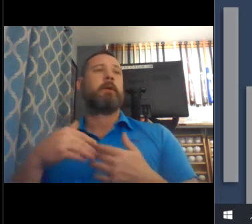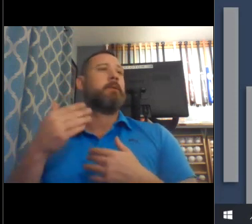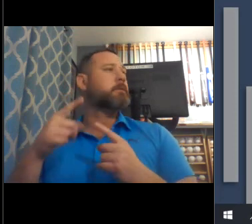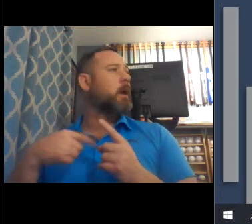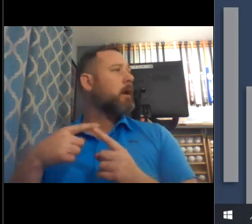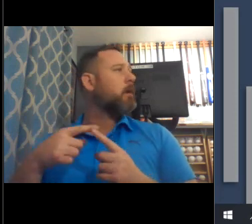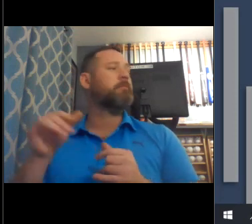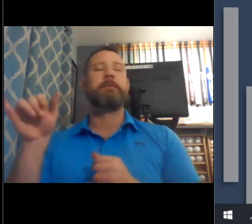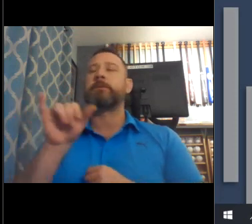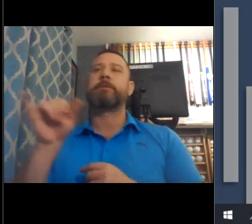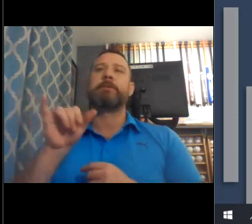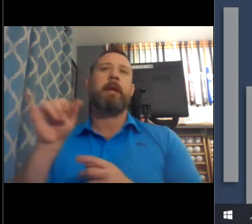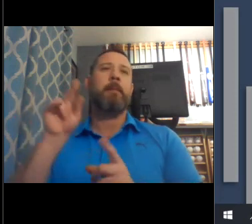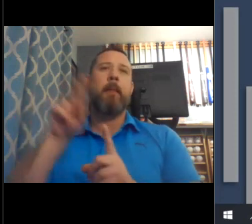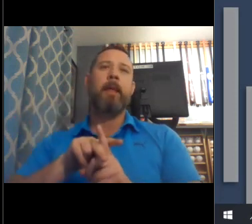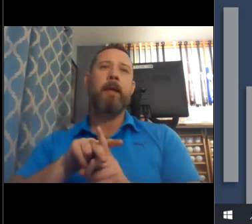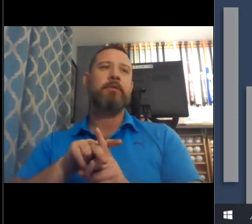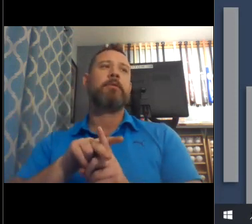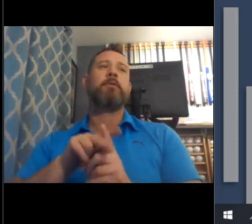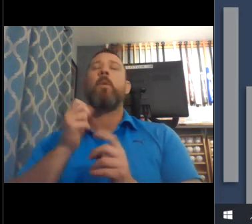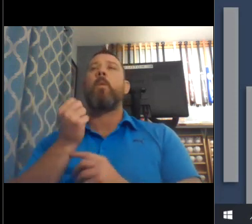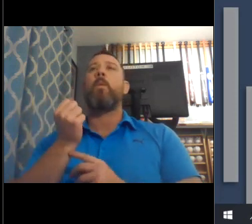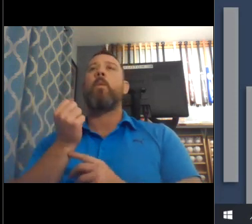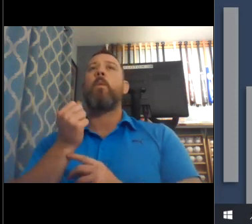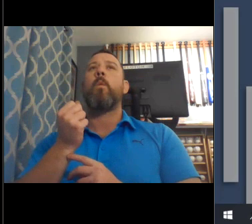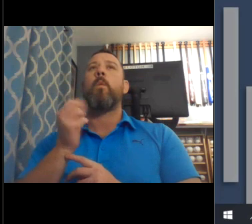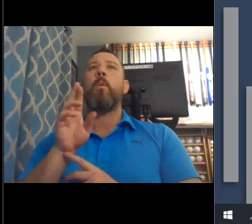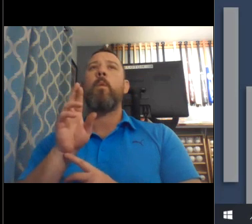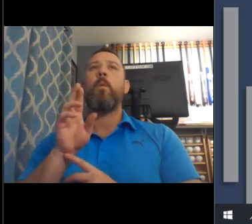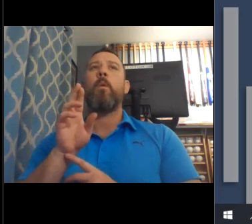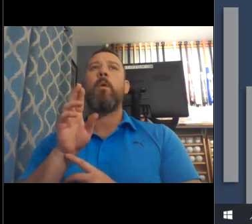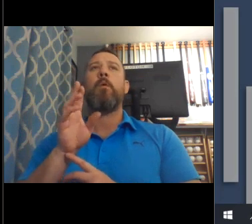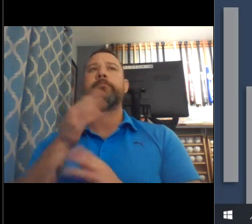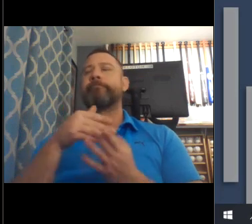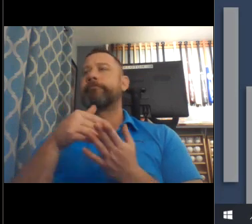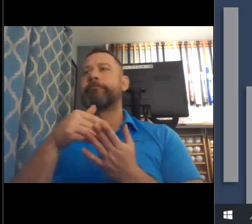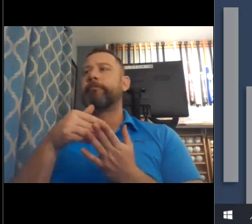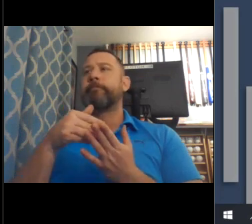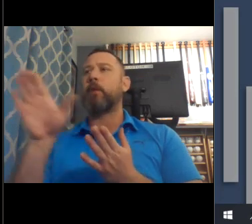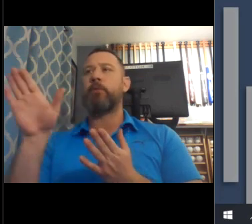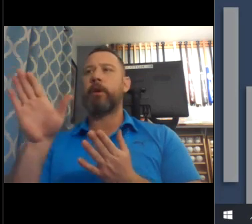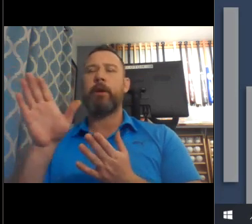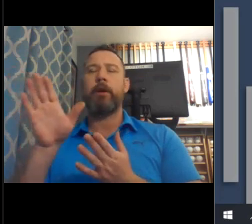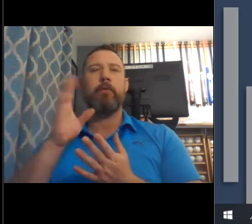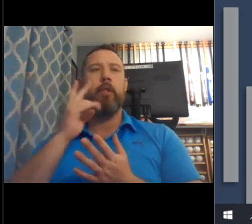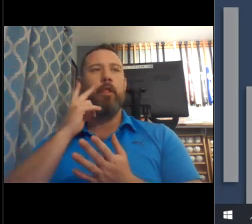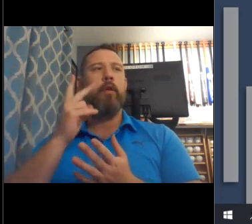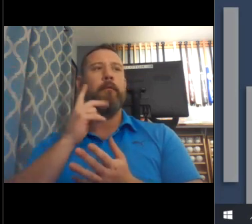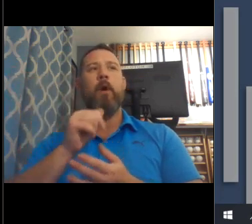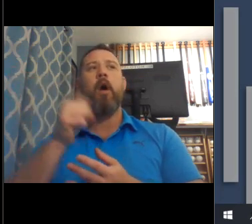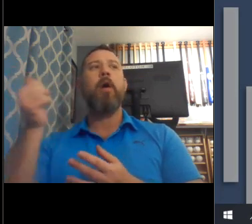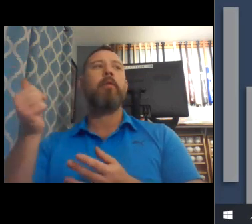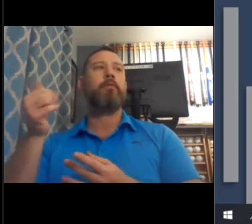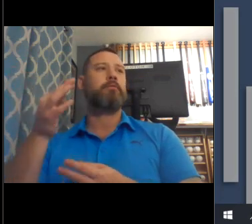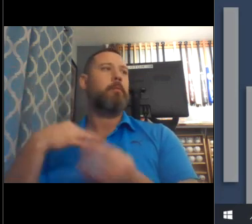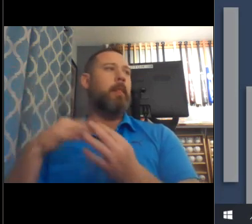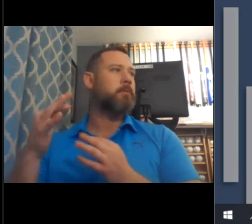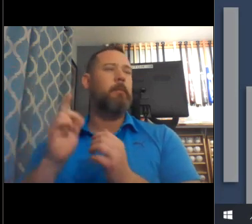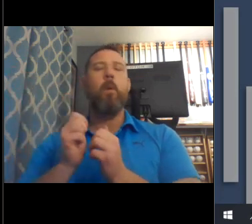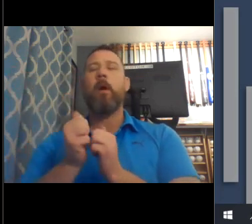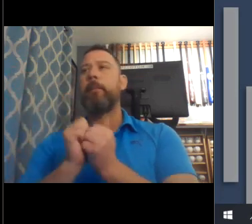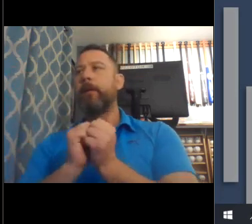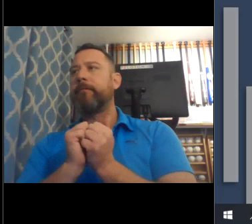same applications or get rid of them and look for others to replace them that might be more competitive. So